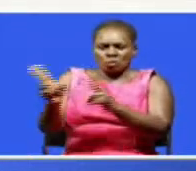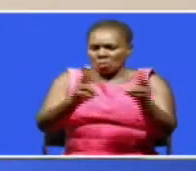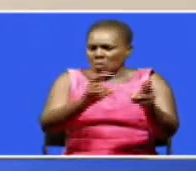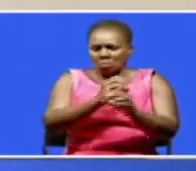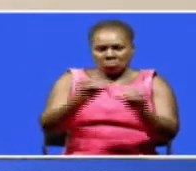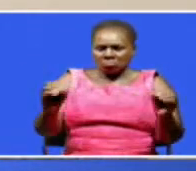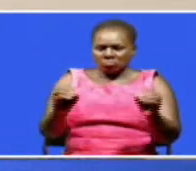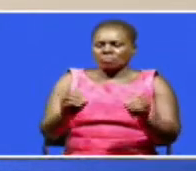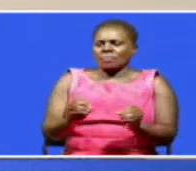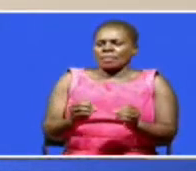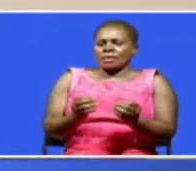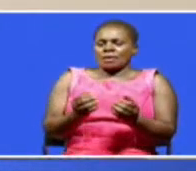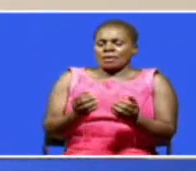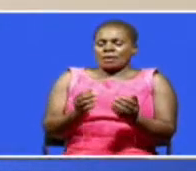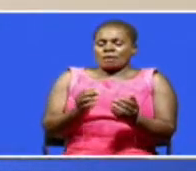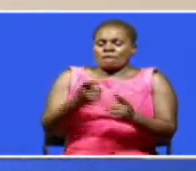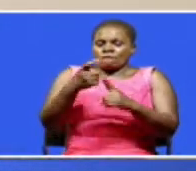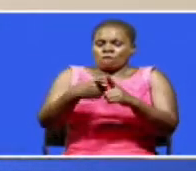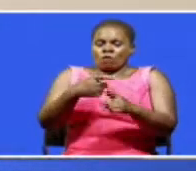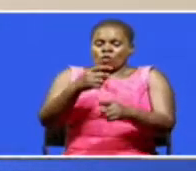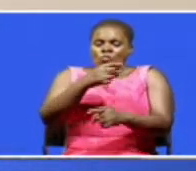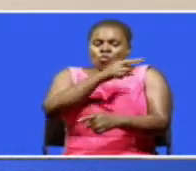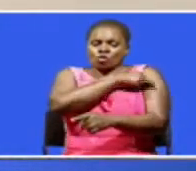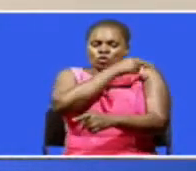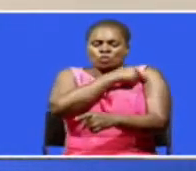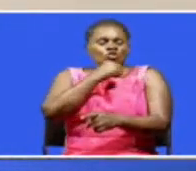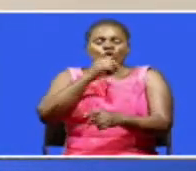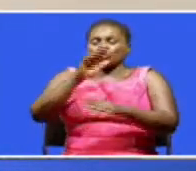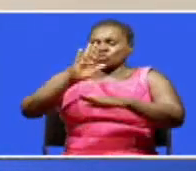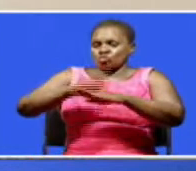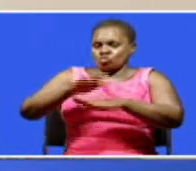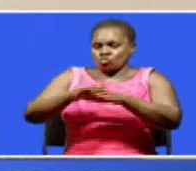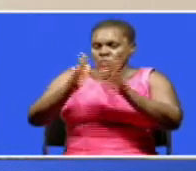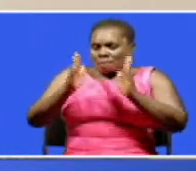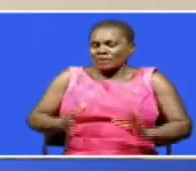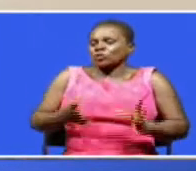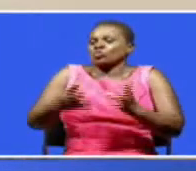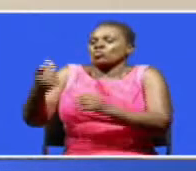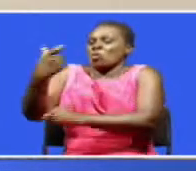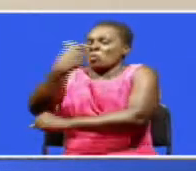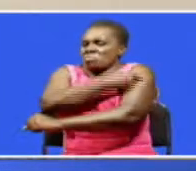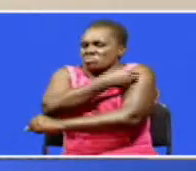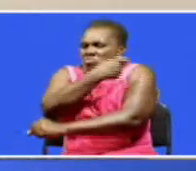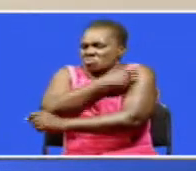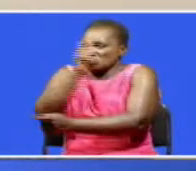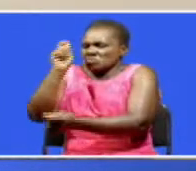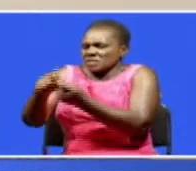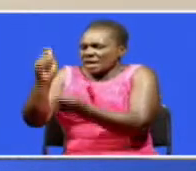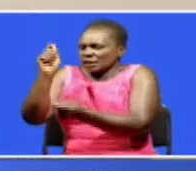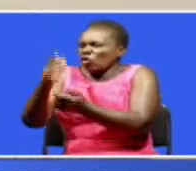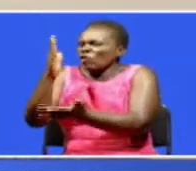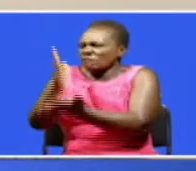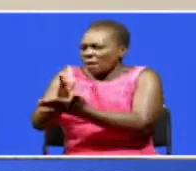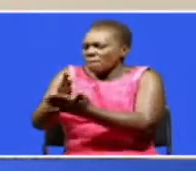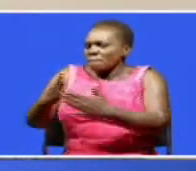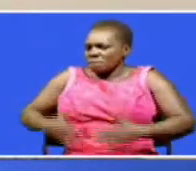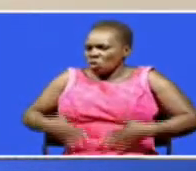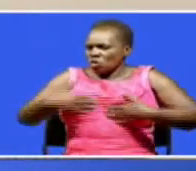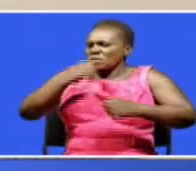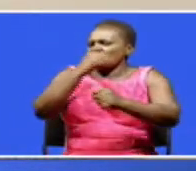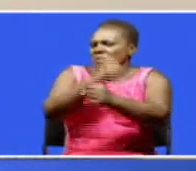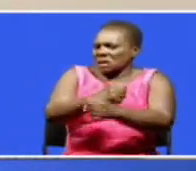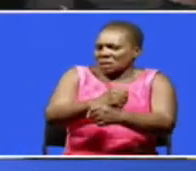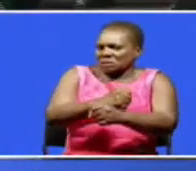test. From a clinical point of view, it is not necessary for someone to go for antibody tests to confirm if they have been